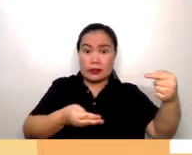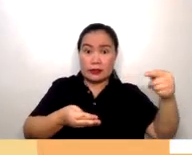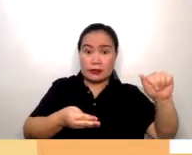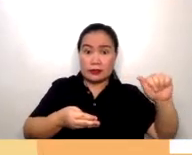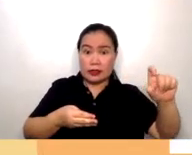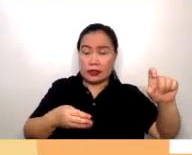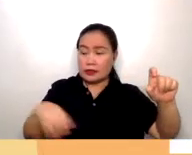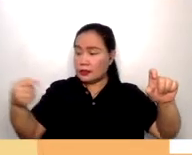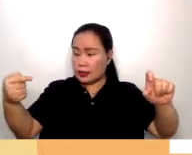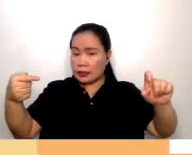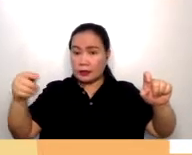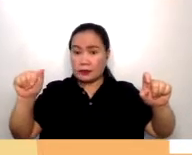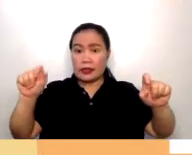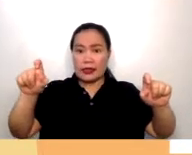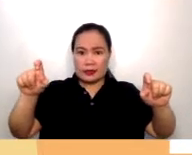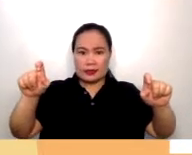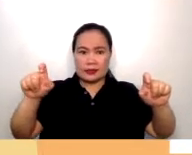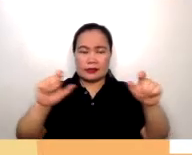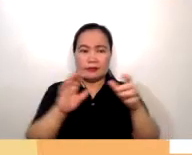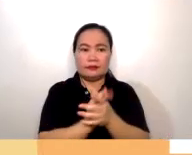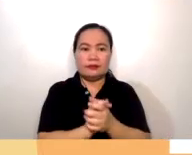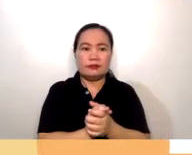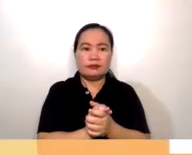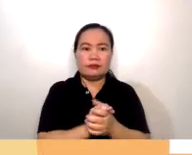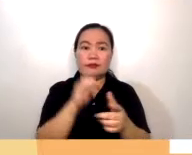ax. And then,